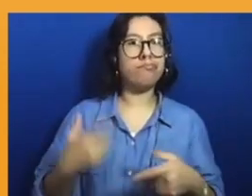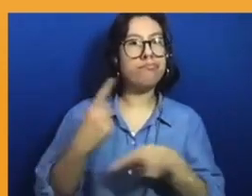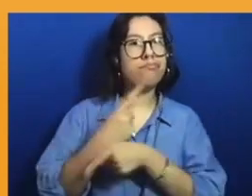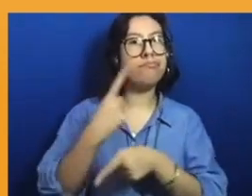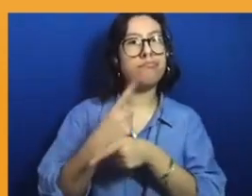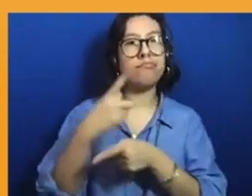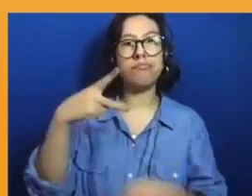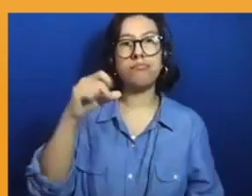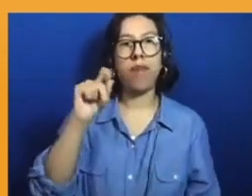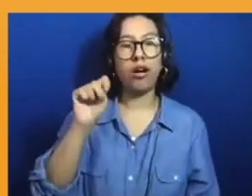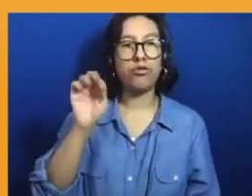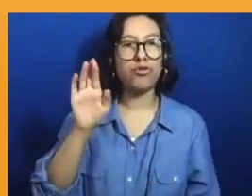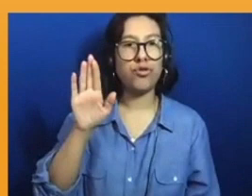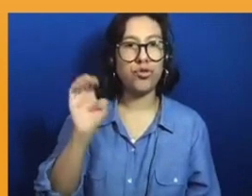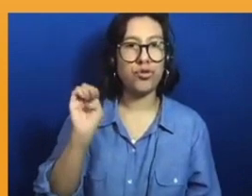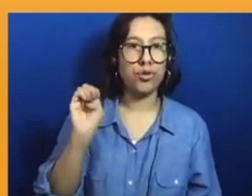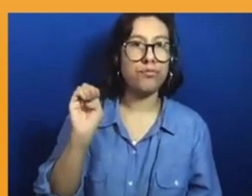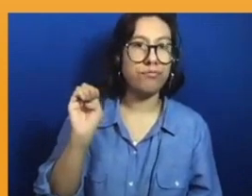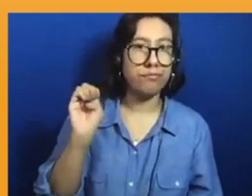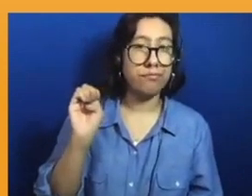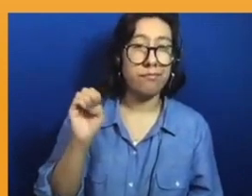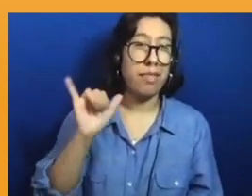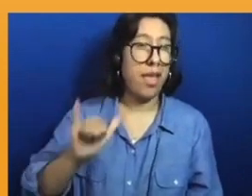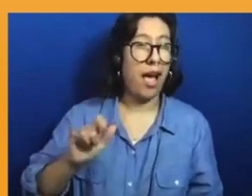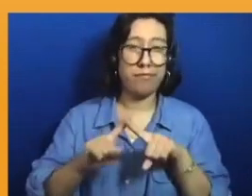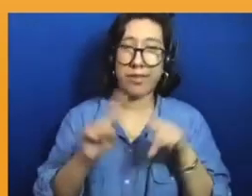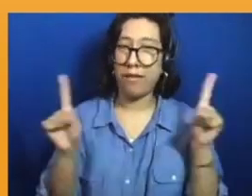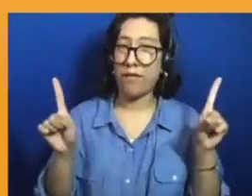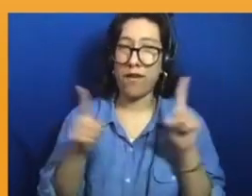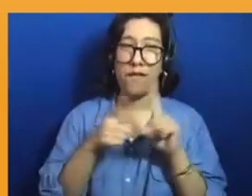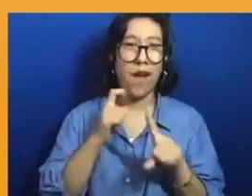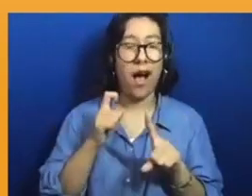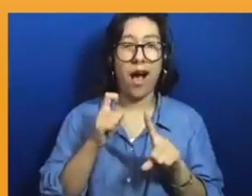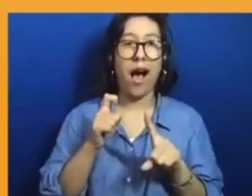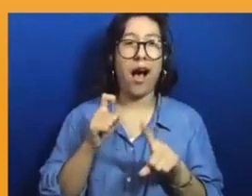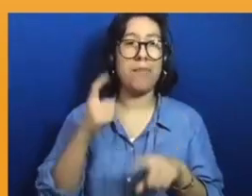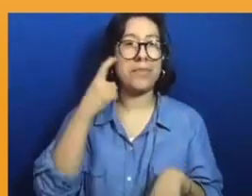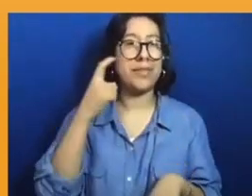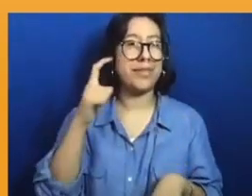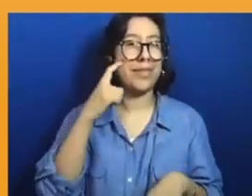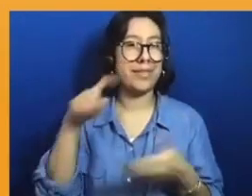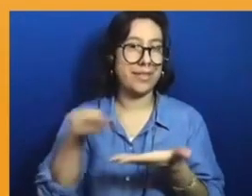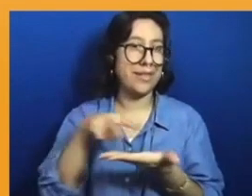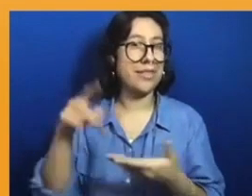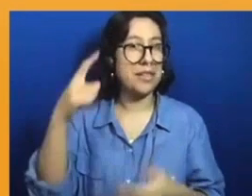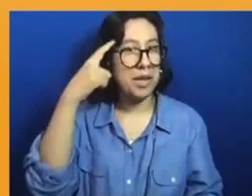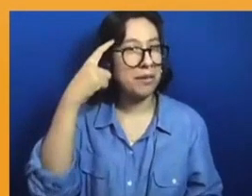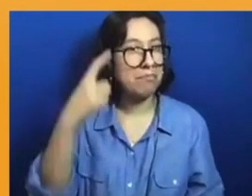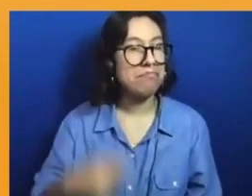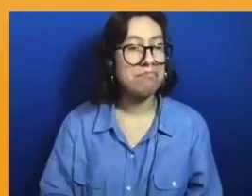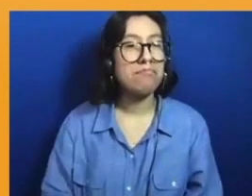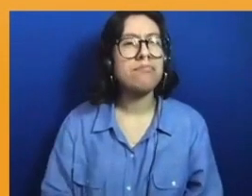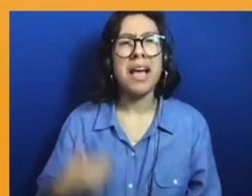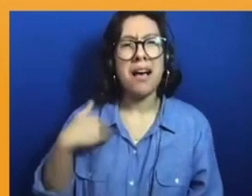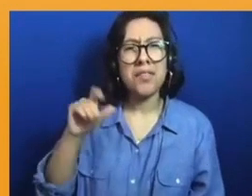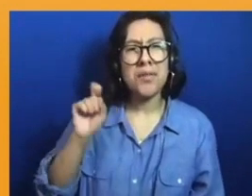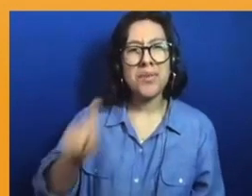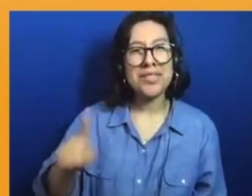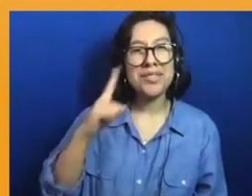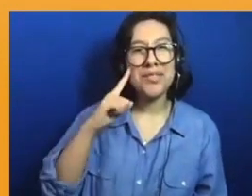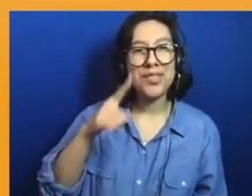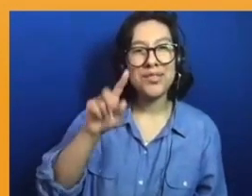I think that's one thing that's totally different from your Indian dance. Okay, I have a question for you,